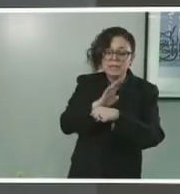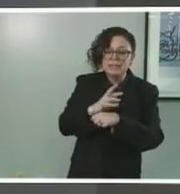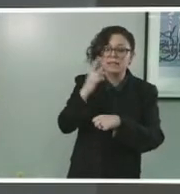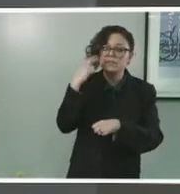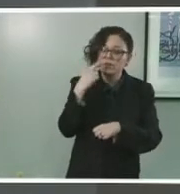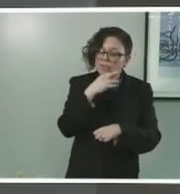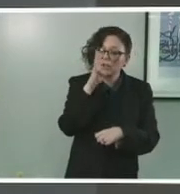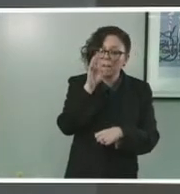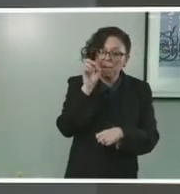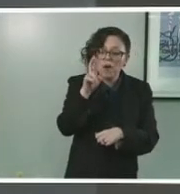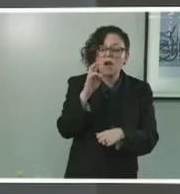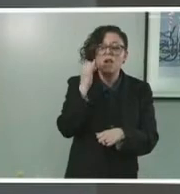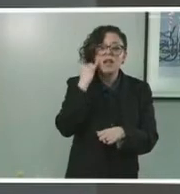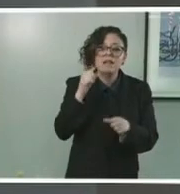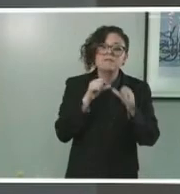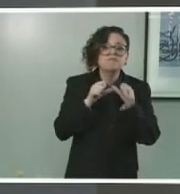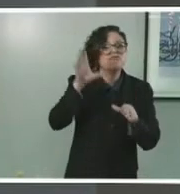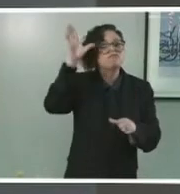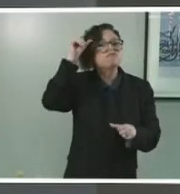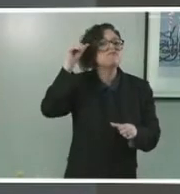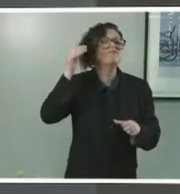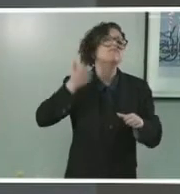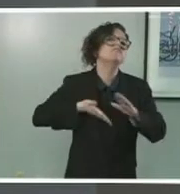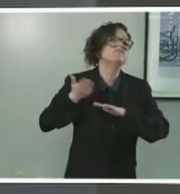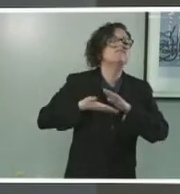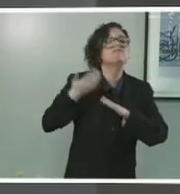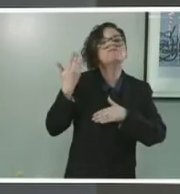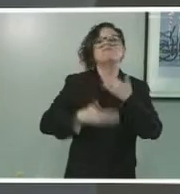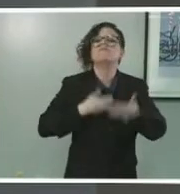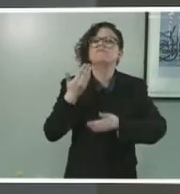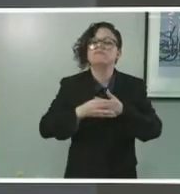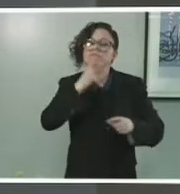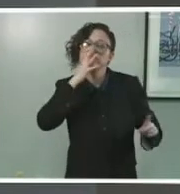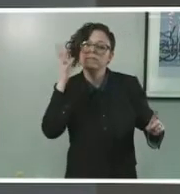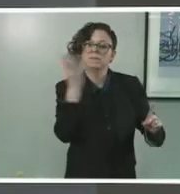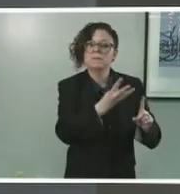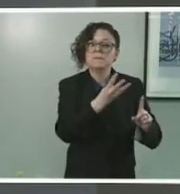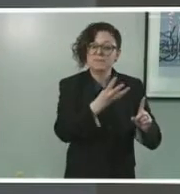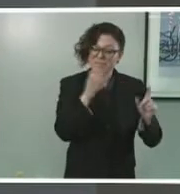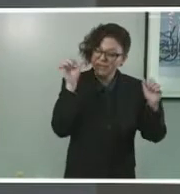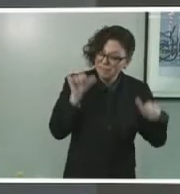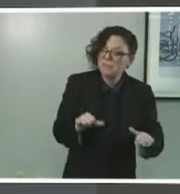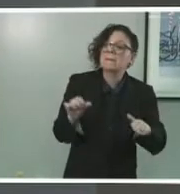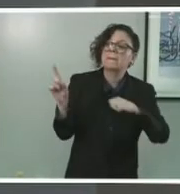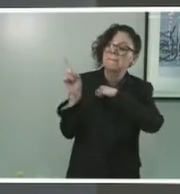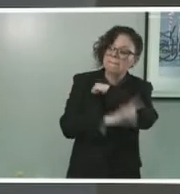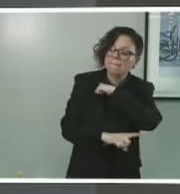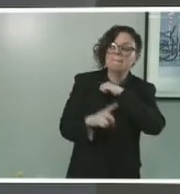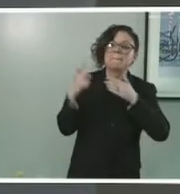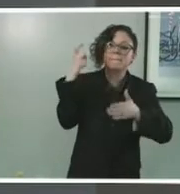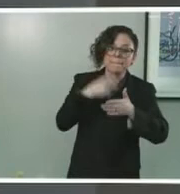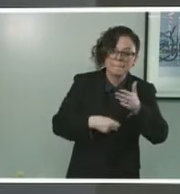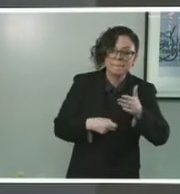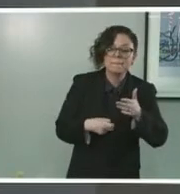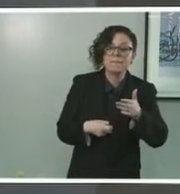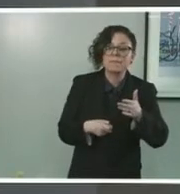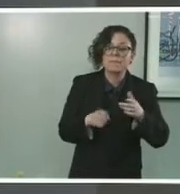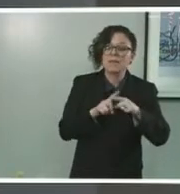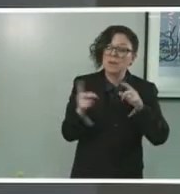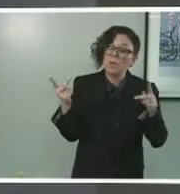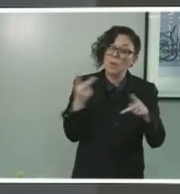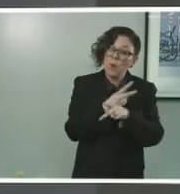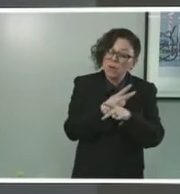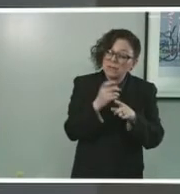she continues to violate this executive order, they may be subject to fine. Of course, worst case scenario that